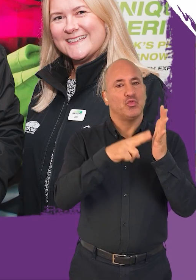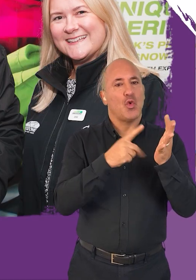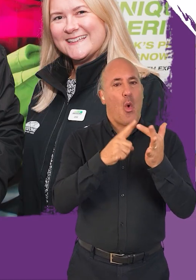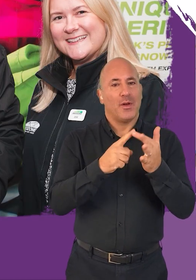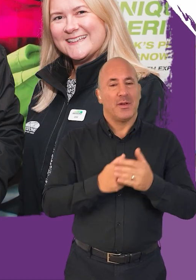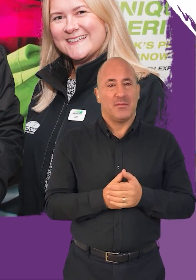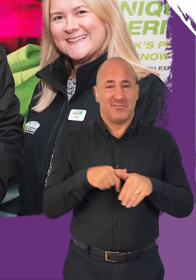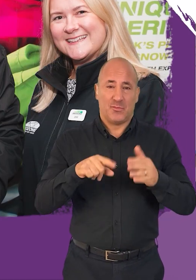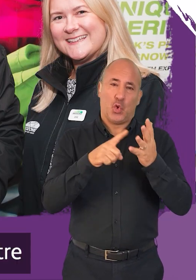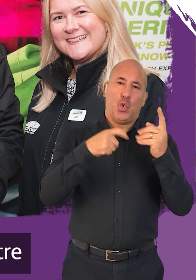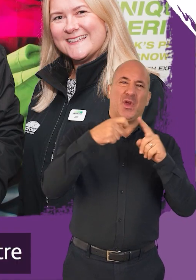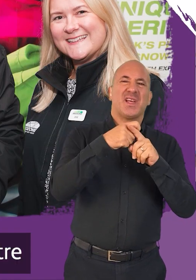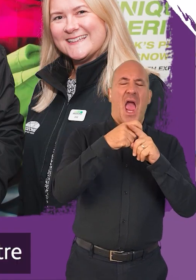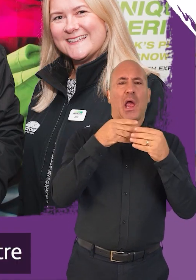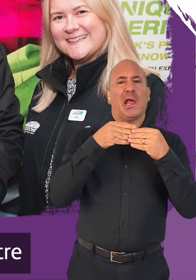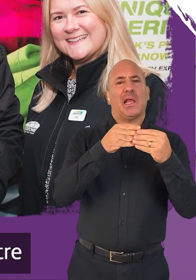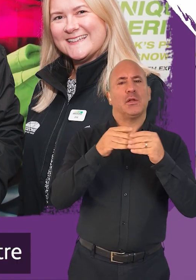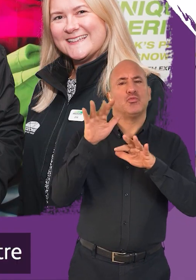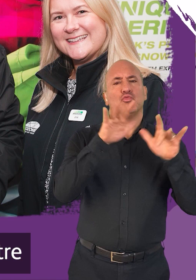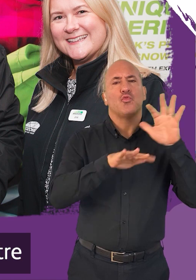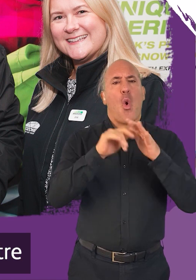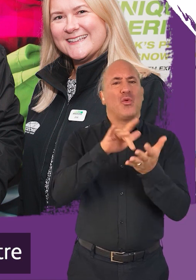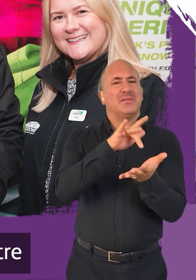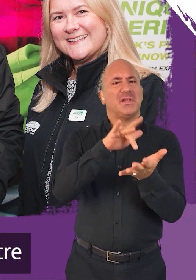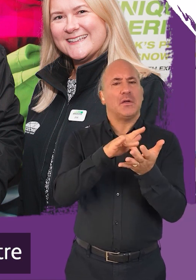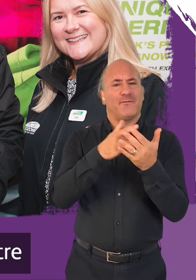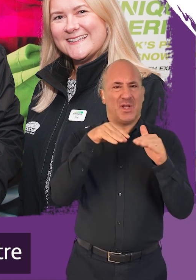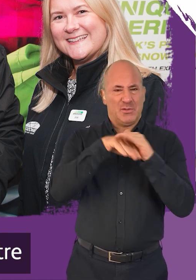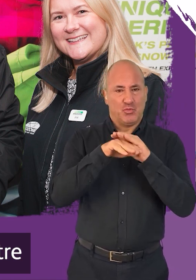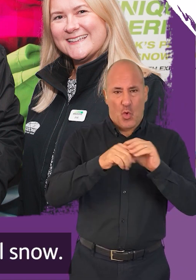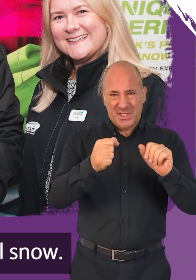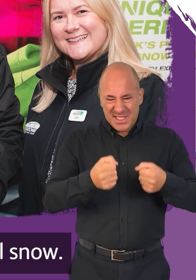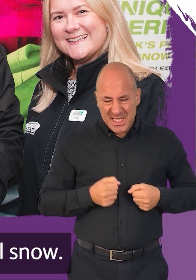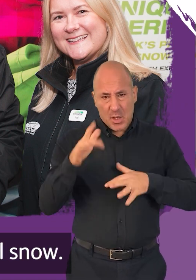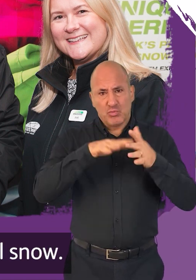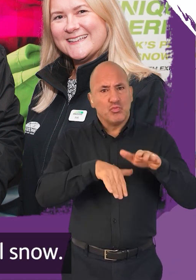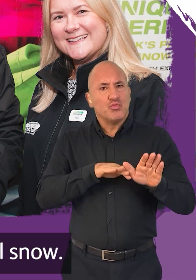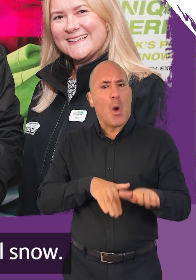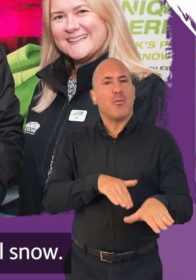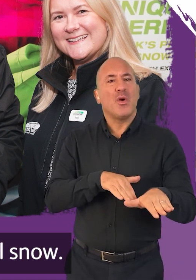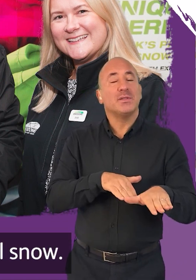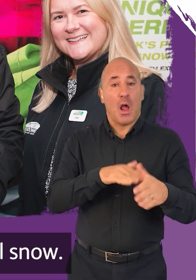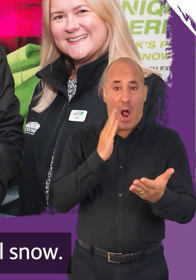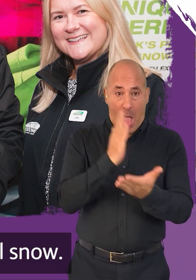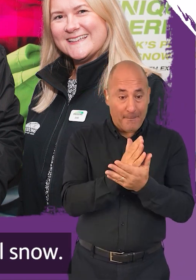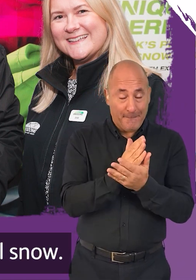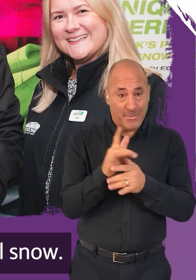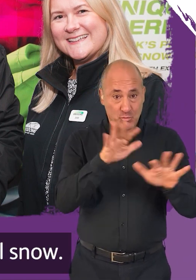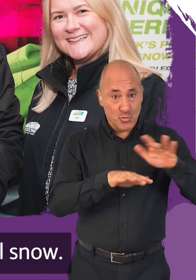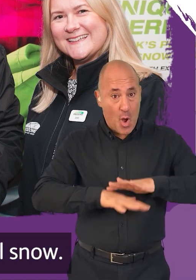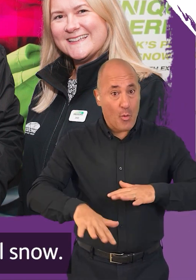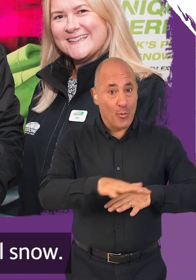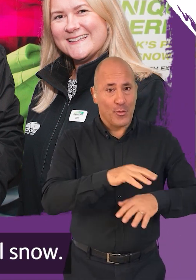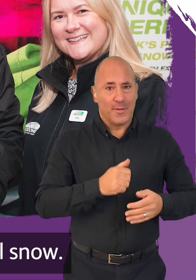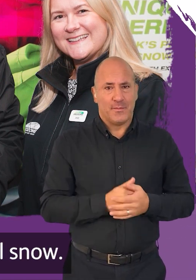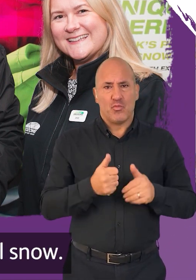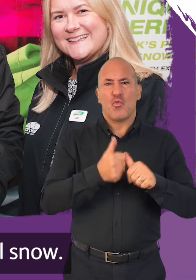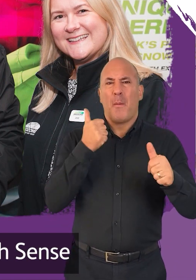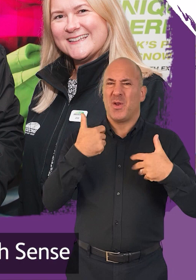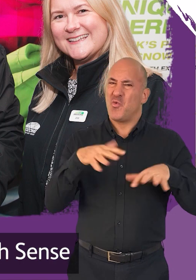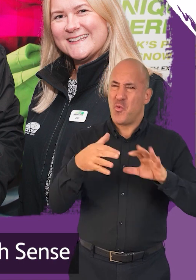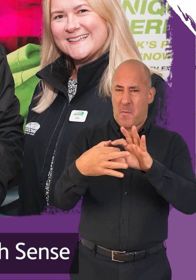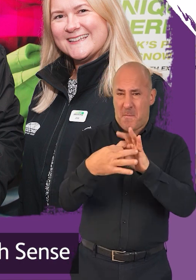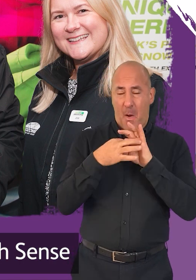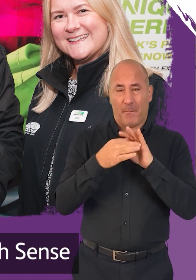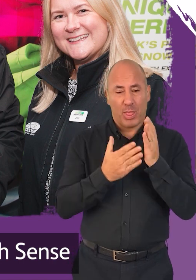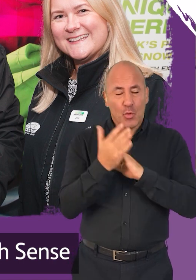Snowzone. Snowzone is the UK's leading snow centre for indoor skiing and snowboarding on real snow.